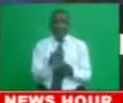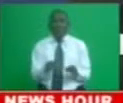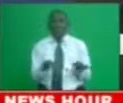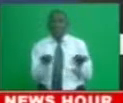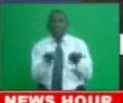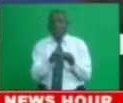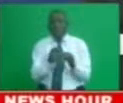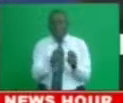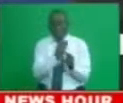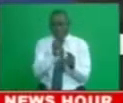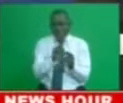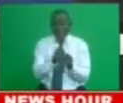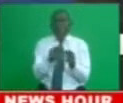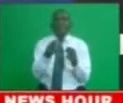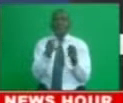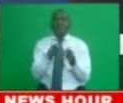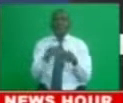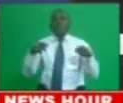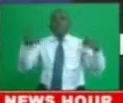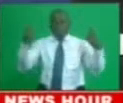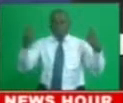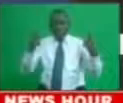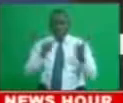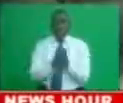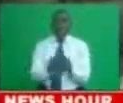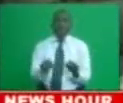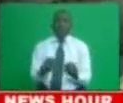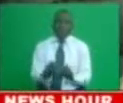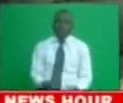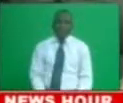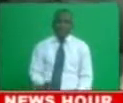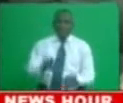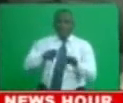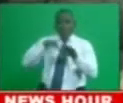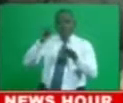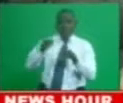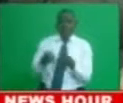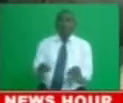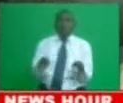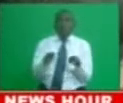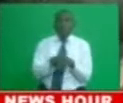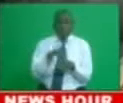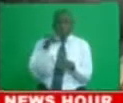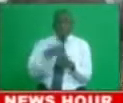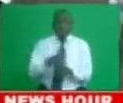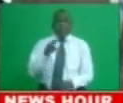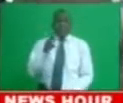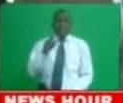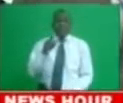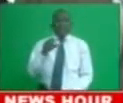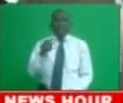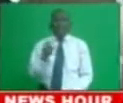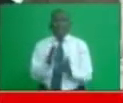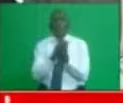or critical factor in the success of these organizations. The chairman of the conference, Mr. John Wilson,